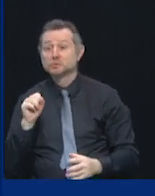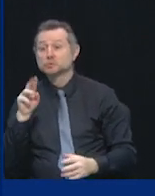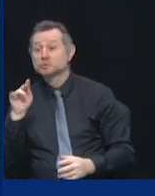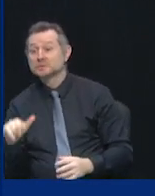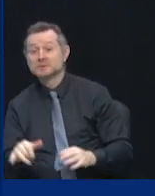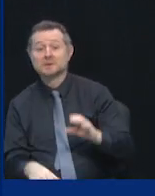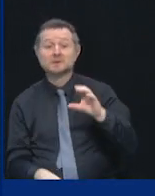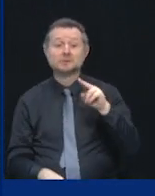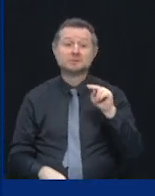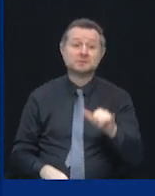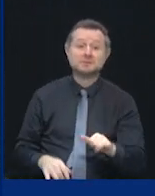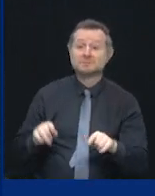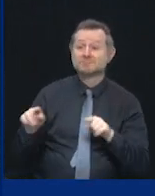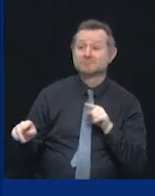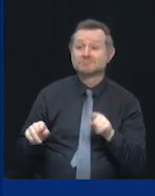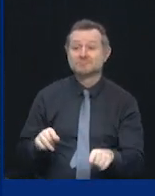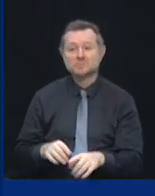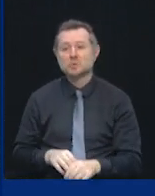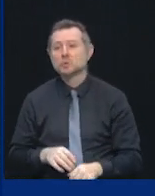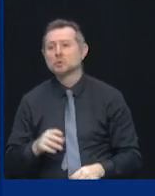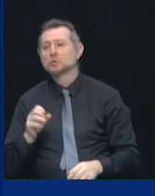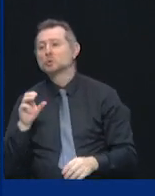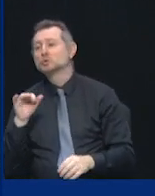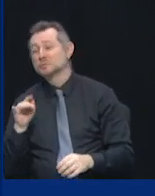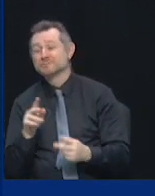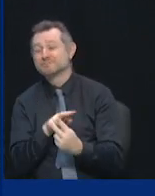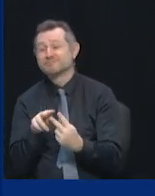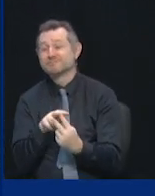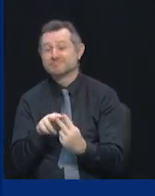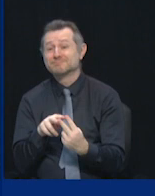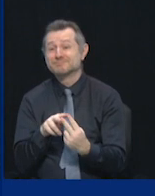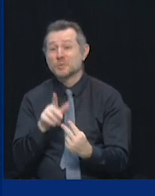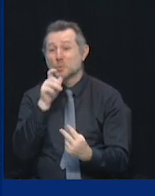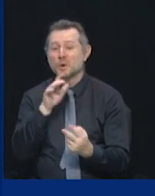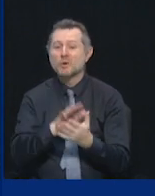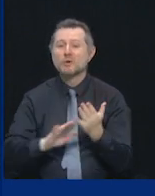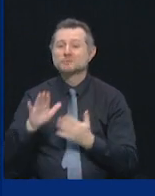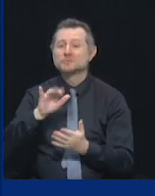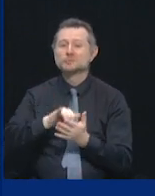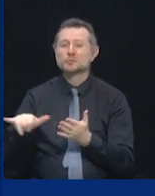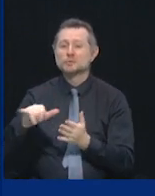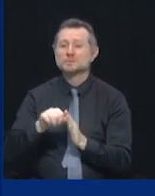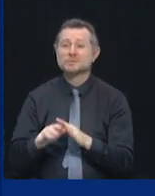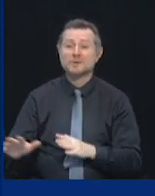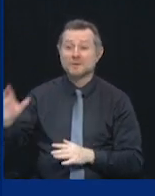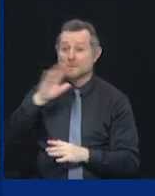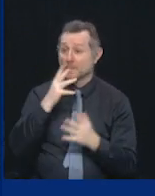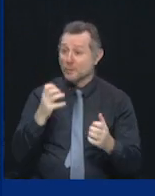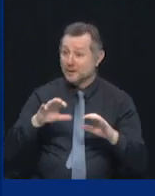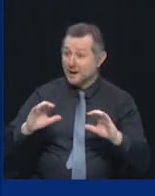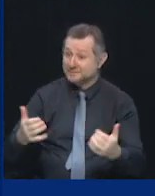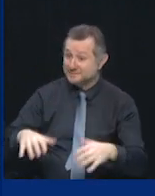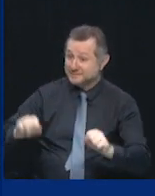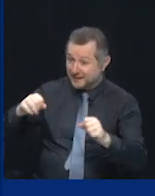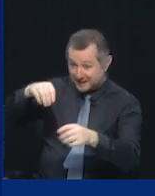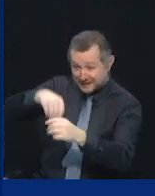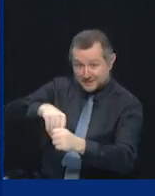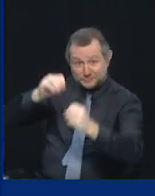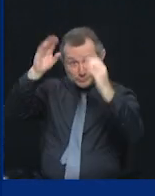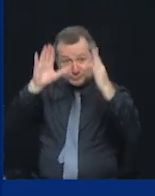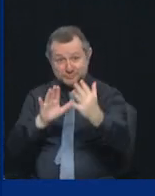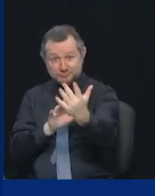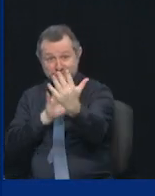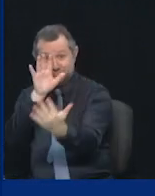York, City University of New York, you must have a vaccine to come back